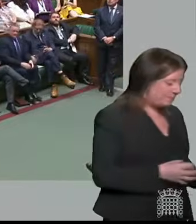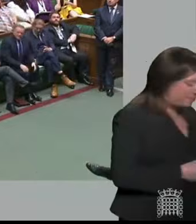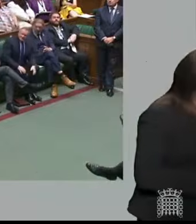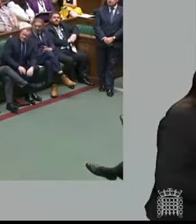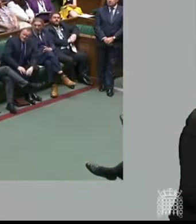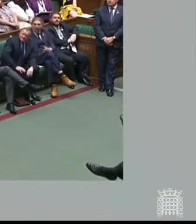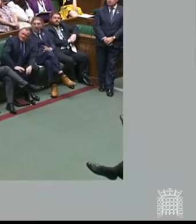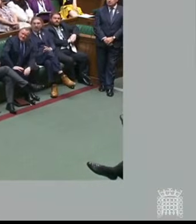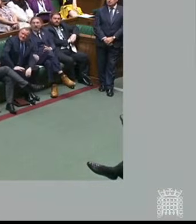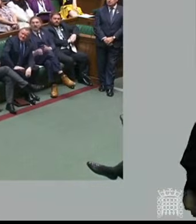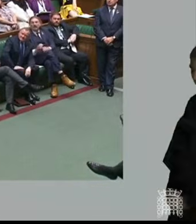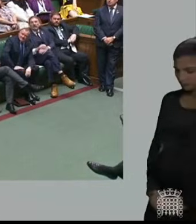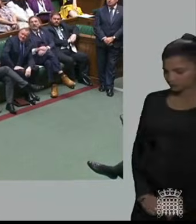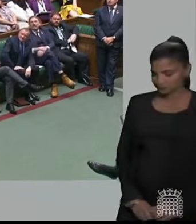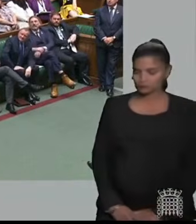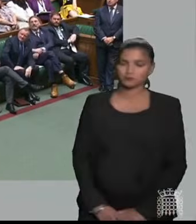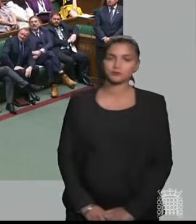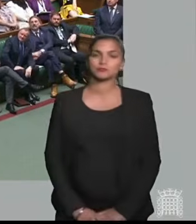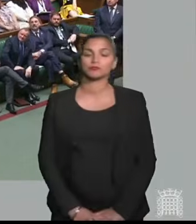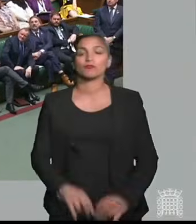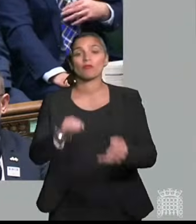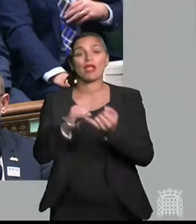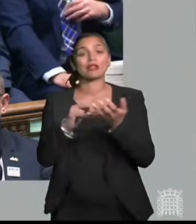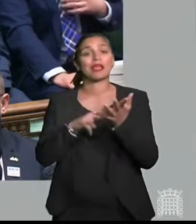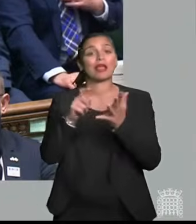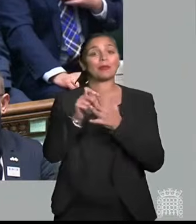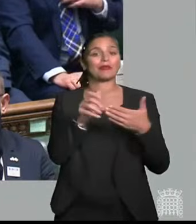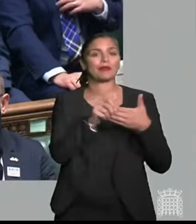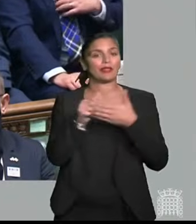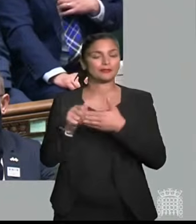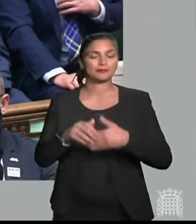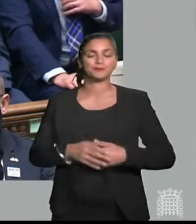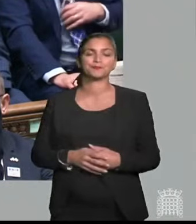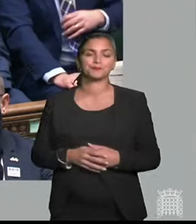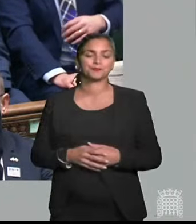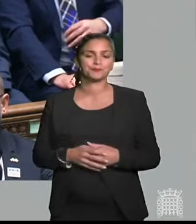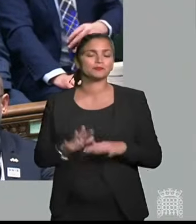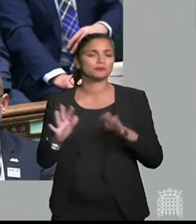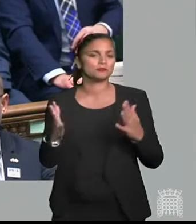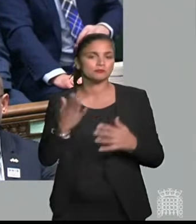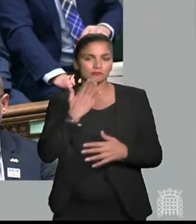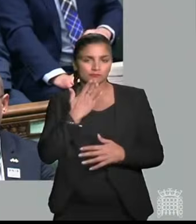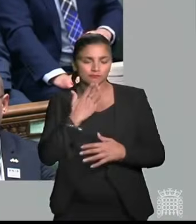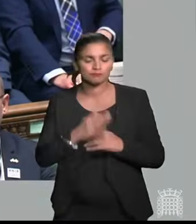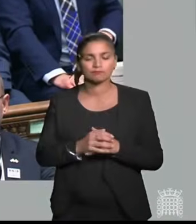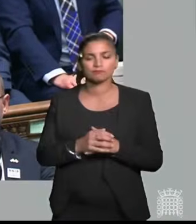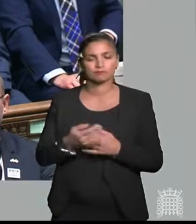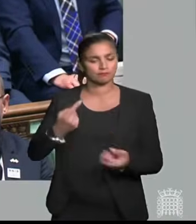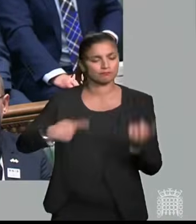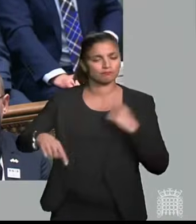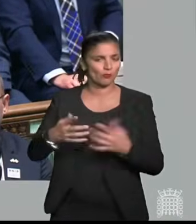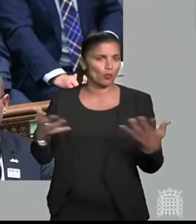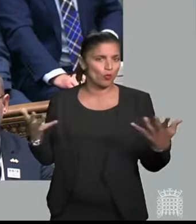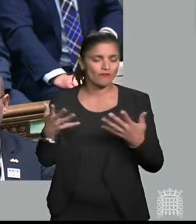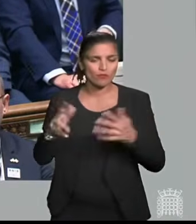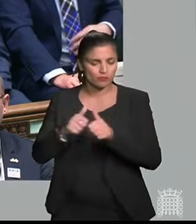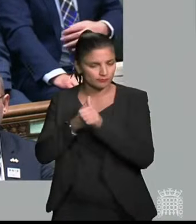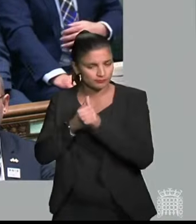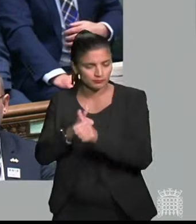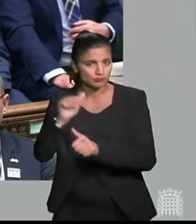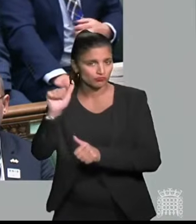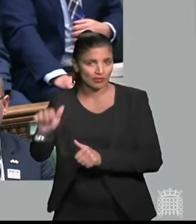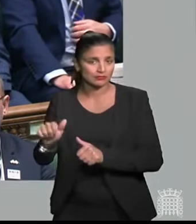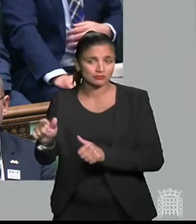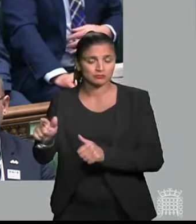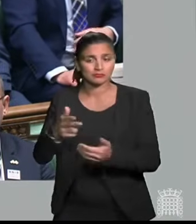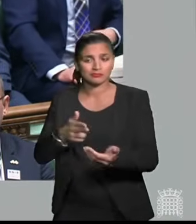Thank you, Mr. Speaker. We all continue to unequivocally condemn the abhorrent terrorist attack on the Jewish people